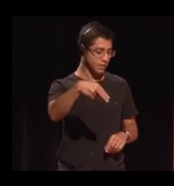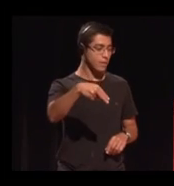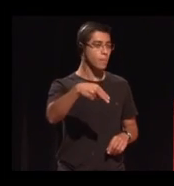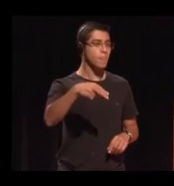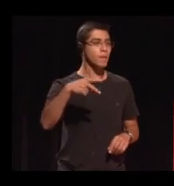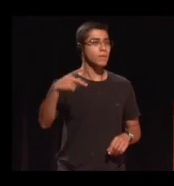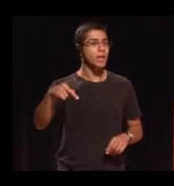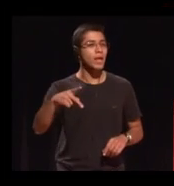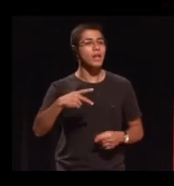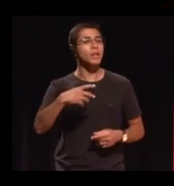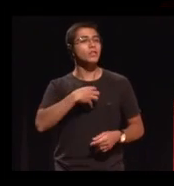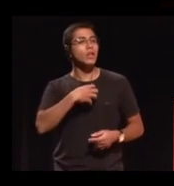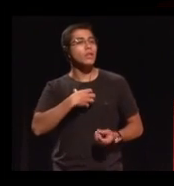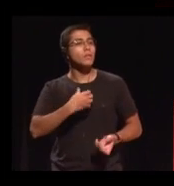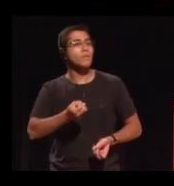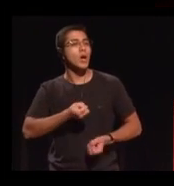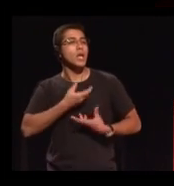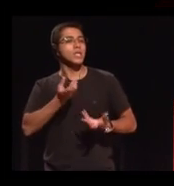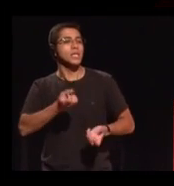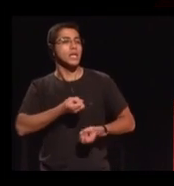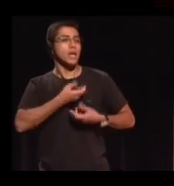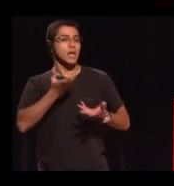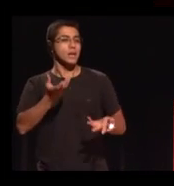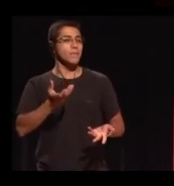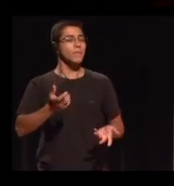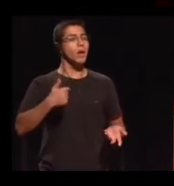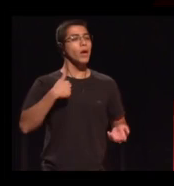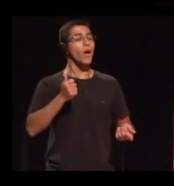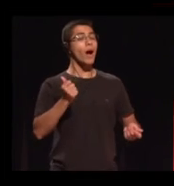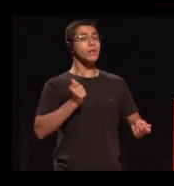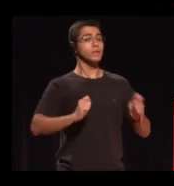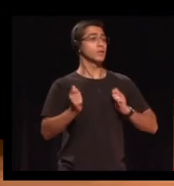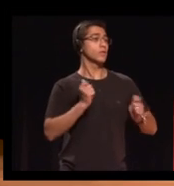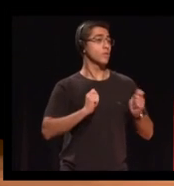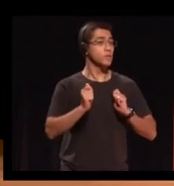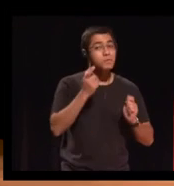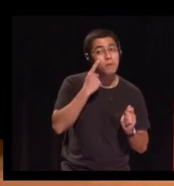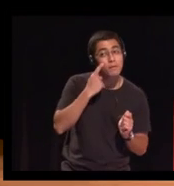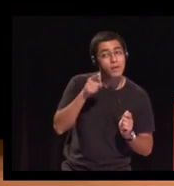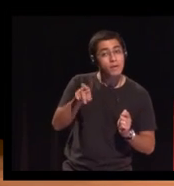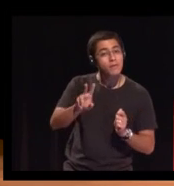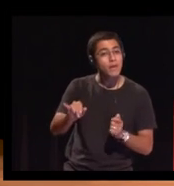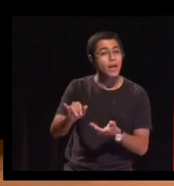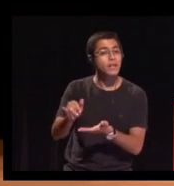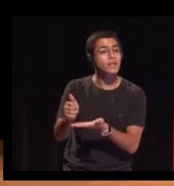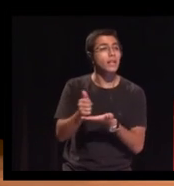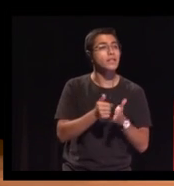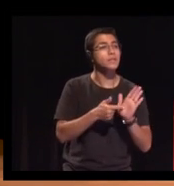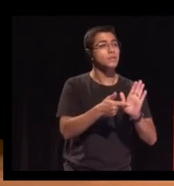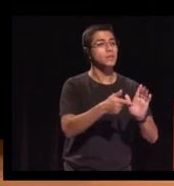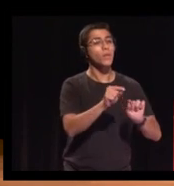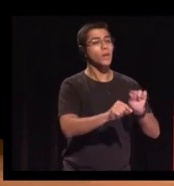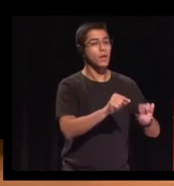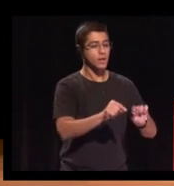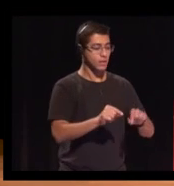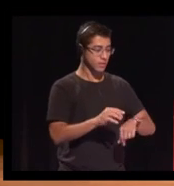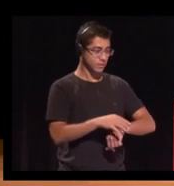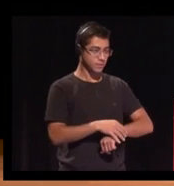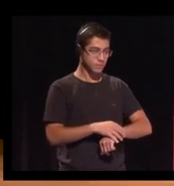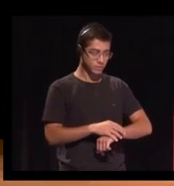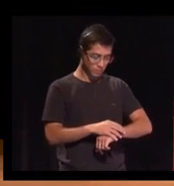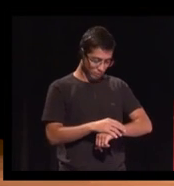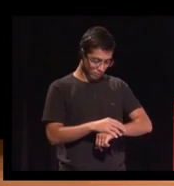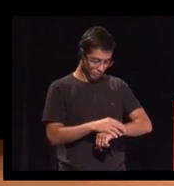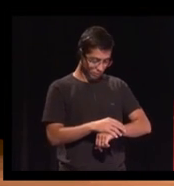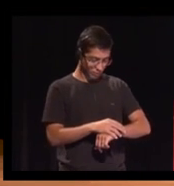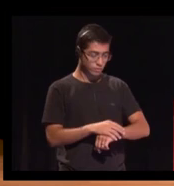to what she's going to be building and bringing in this new digital media. Now, those were just a few of